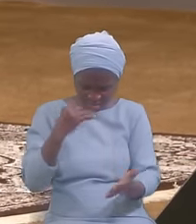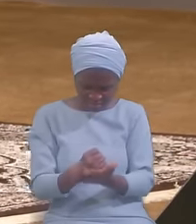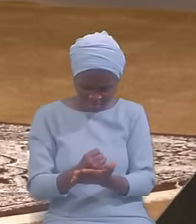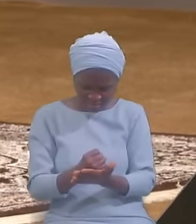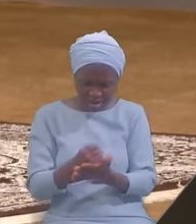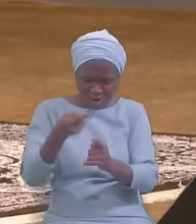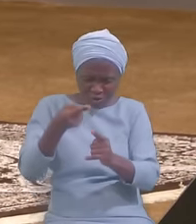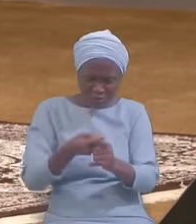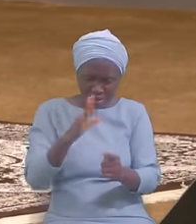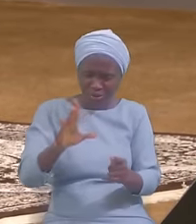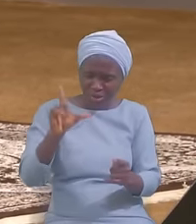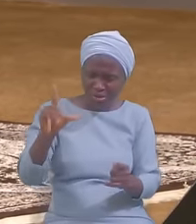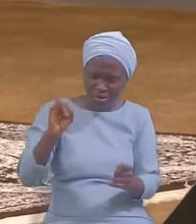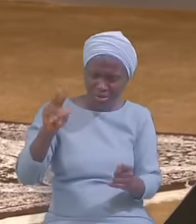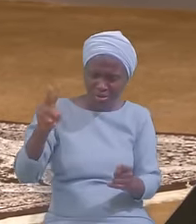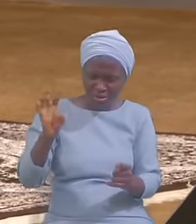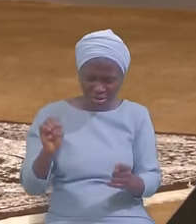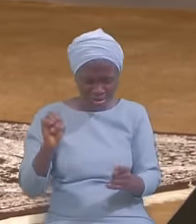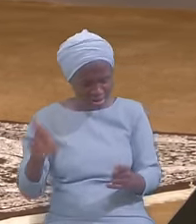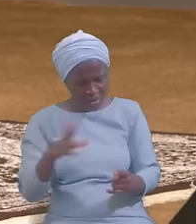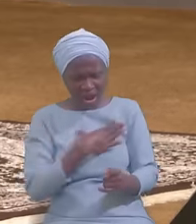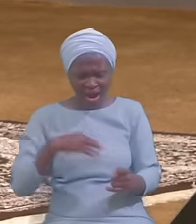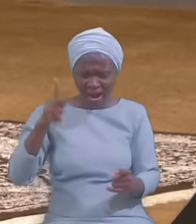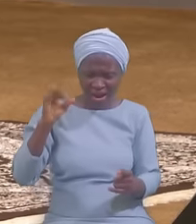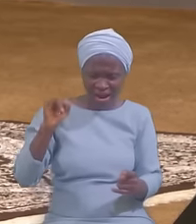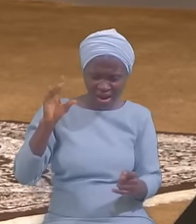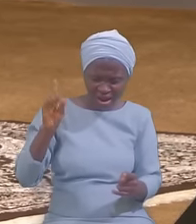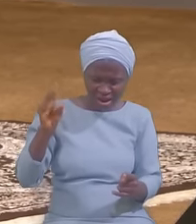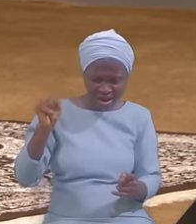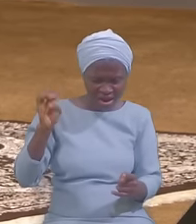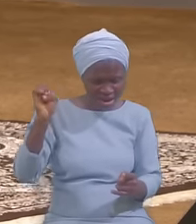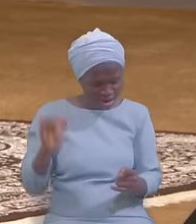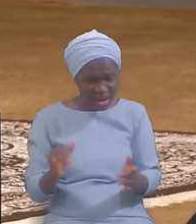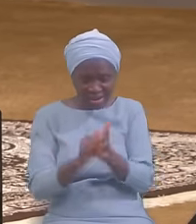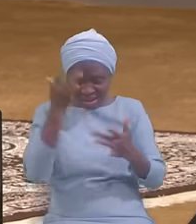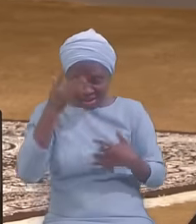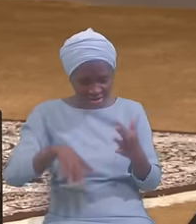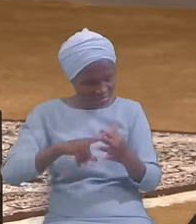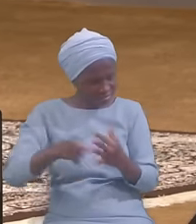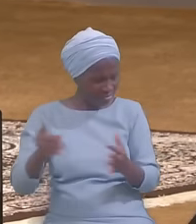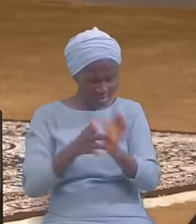From your liver, from your kidney, that sickness is rooted out.